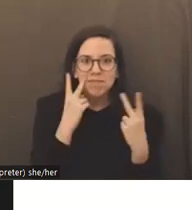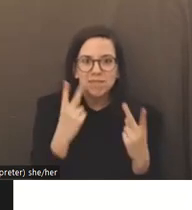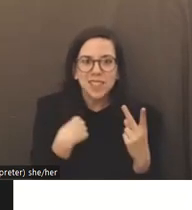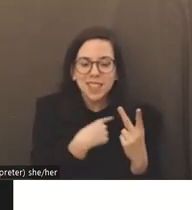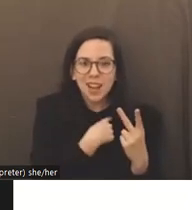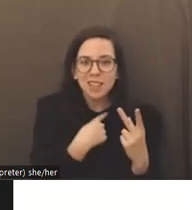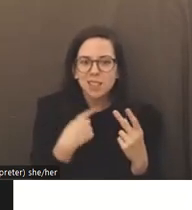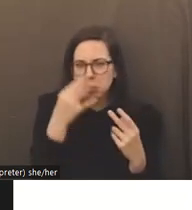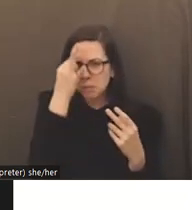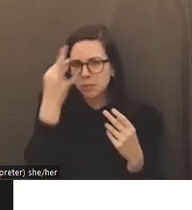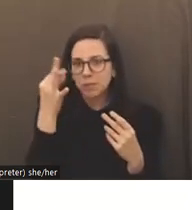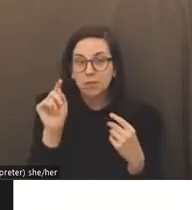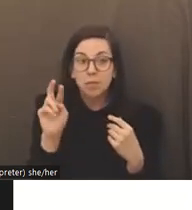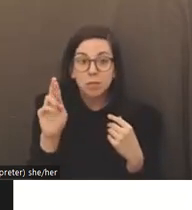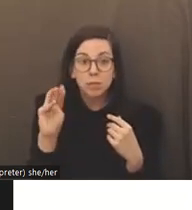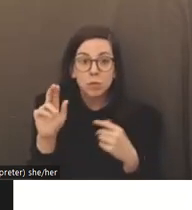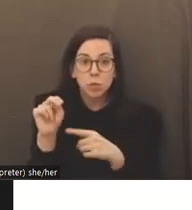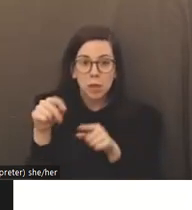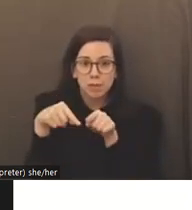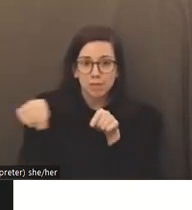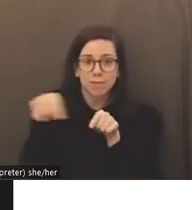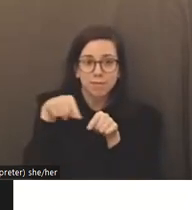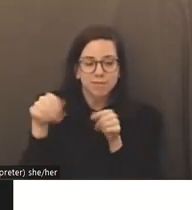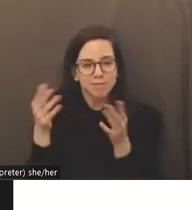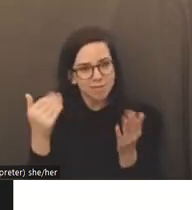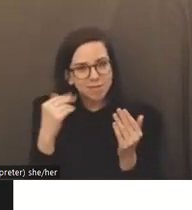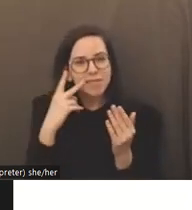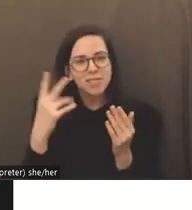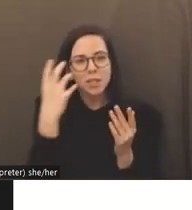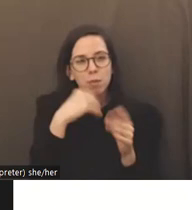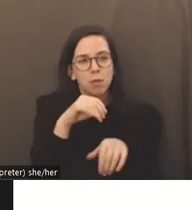down the street from Truman again. Come see your beautiful work here.